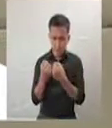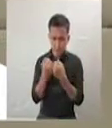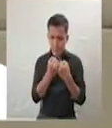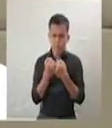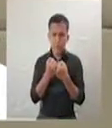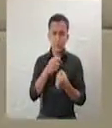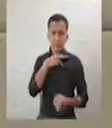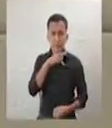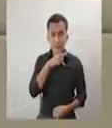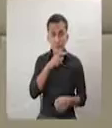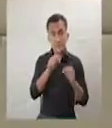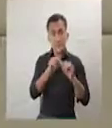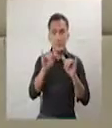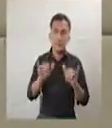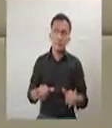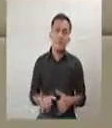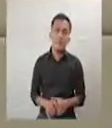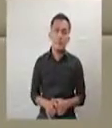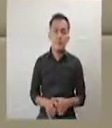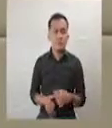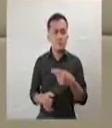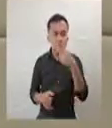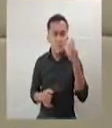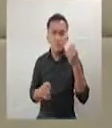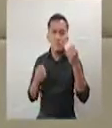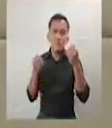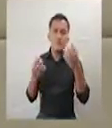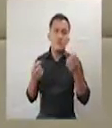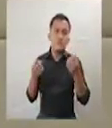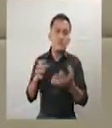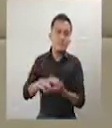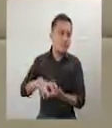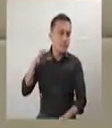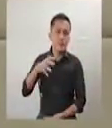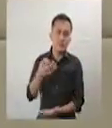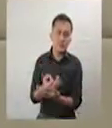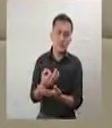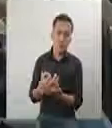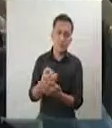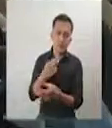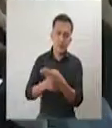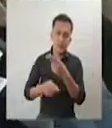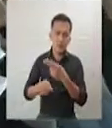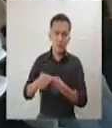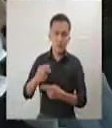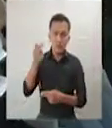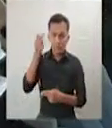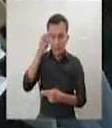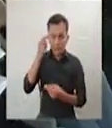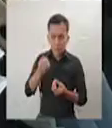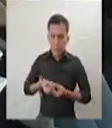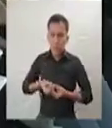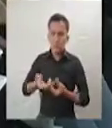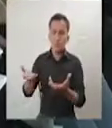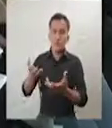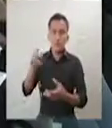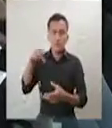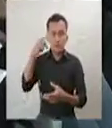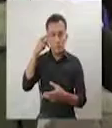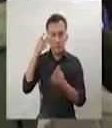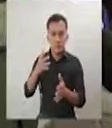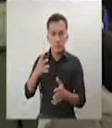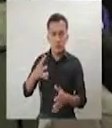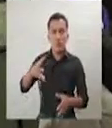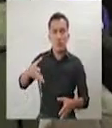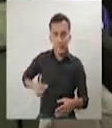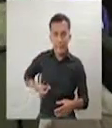against the pork barrel system because there's so much money in the hands of government given to politicians